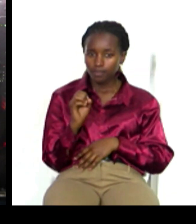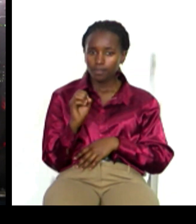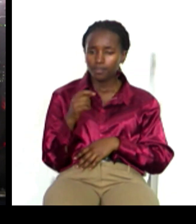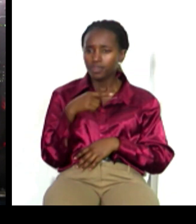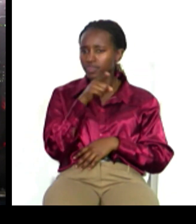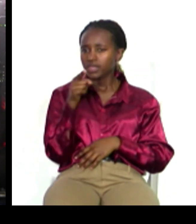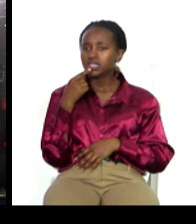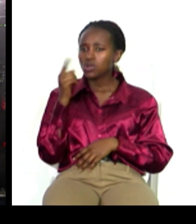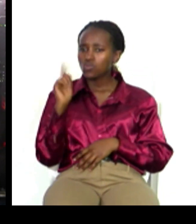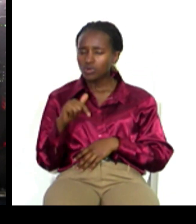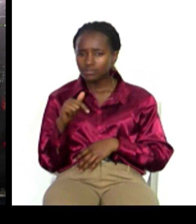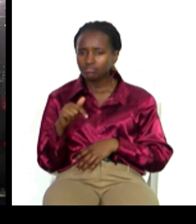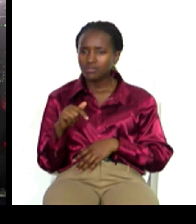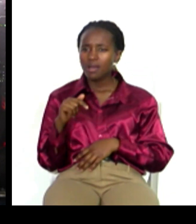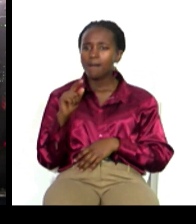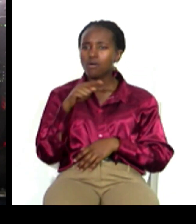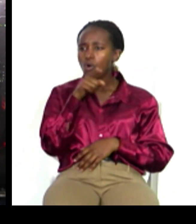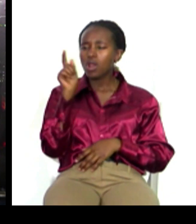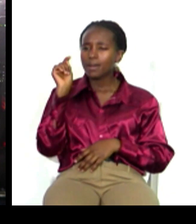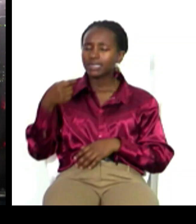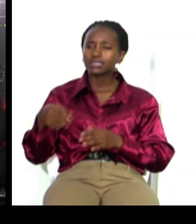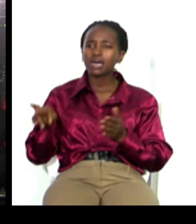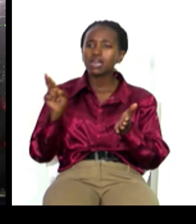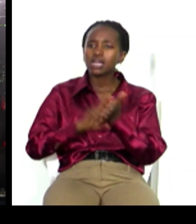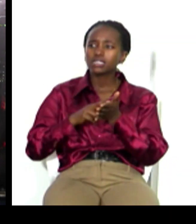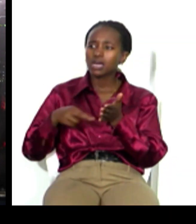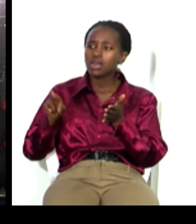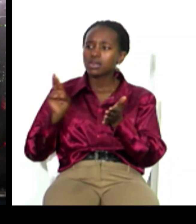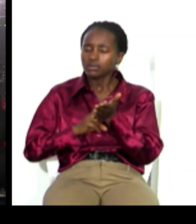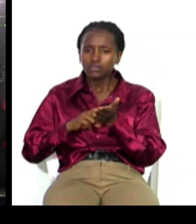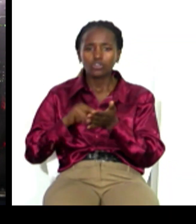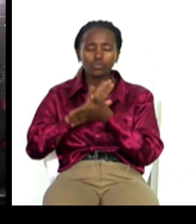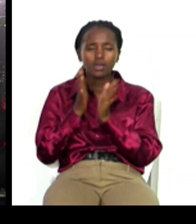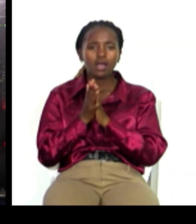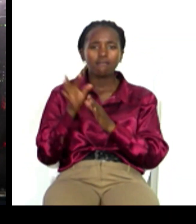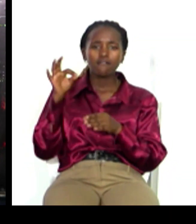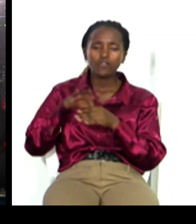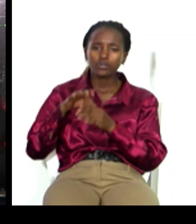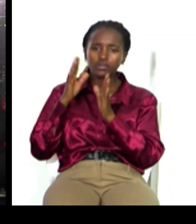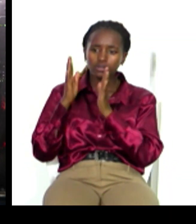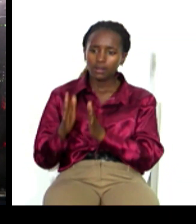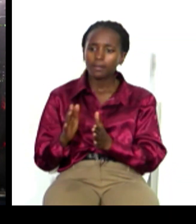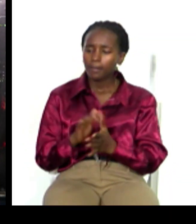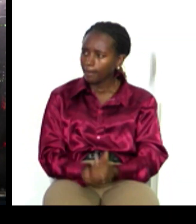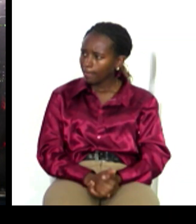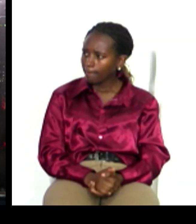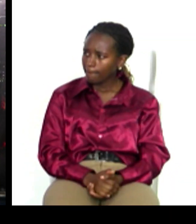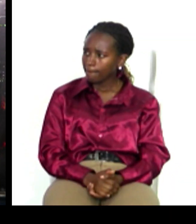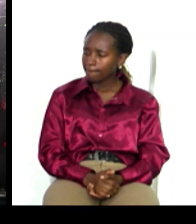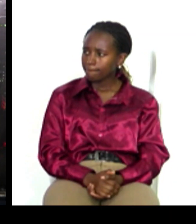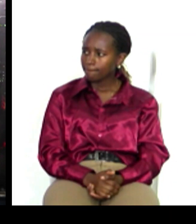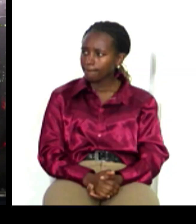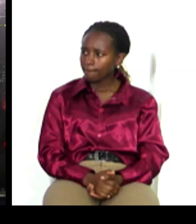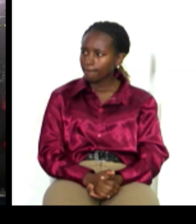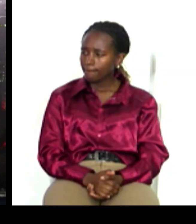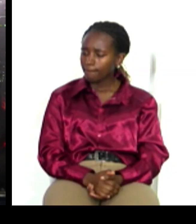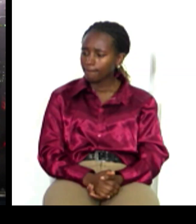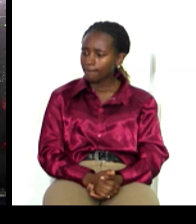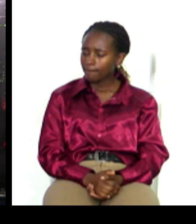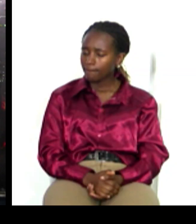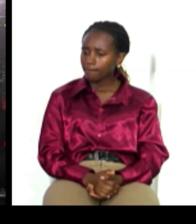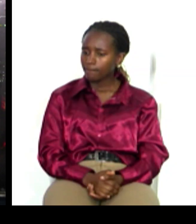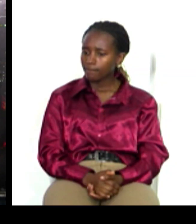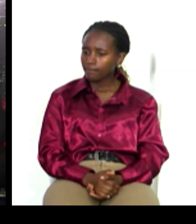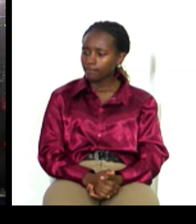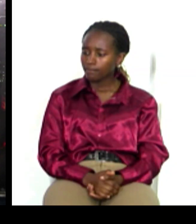should be registered as voters, and Somali should take their national identity. No more vetting. No more vetting. Yeah, no more vetting. Because